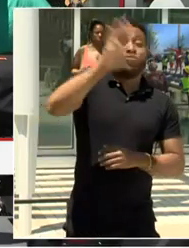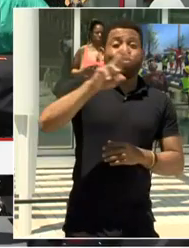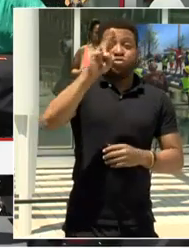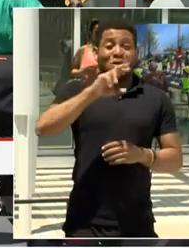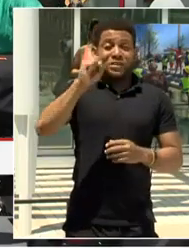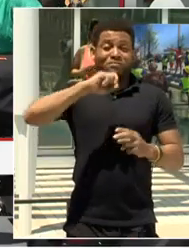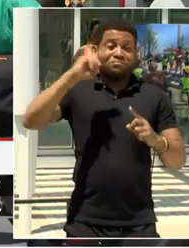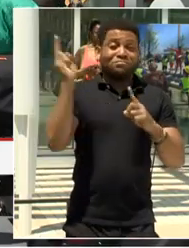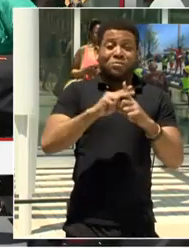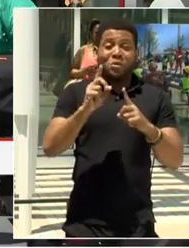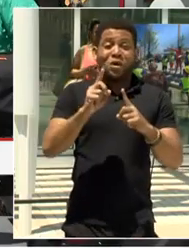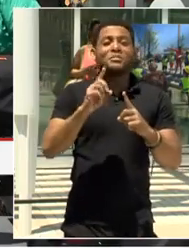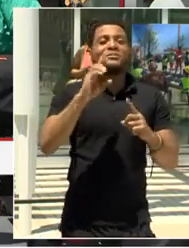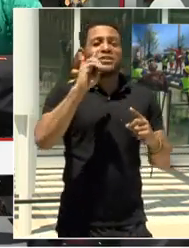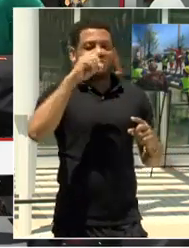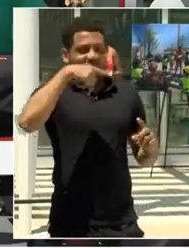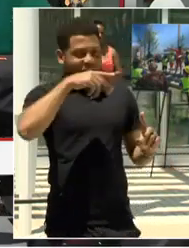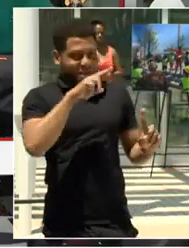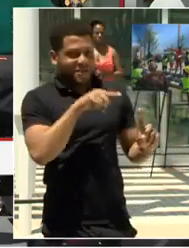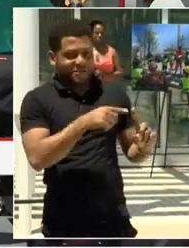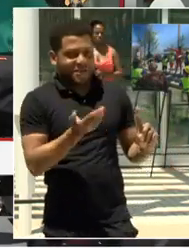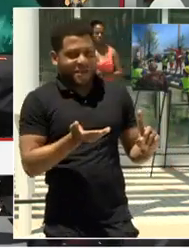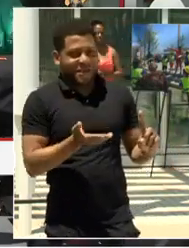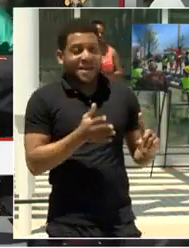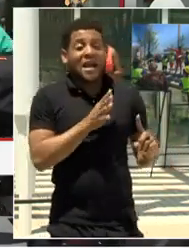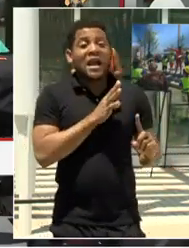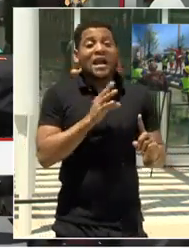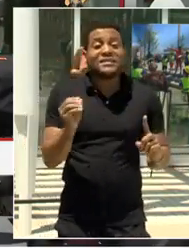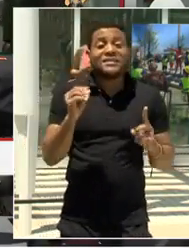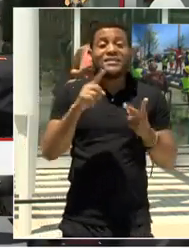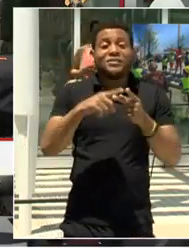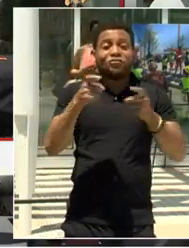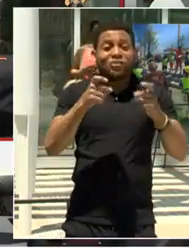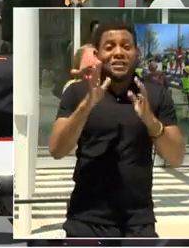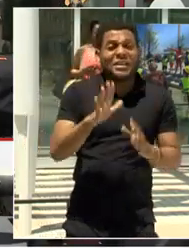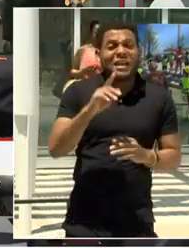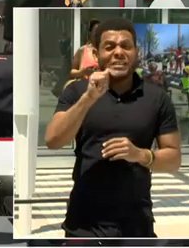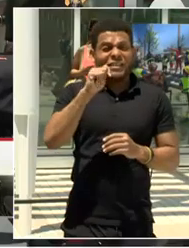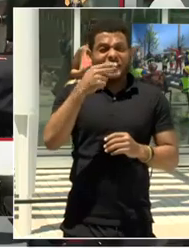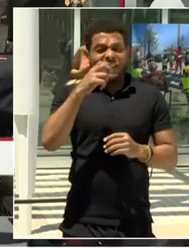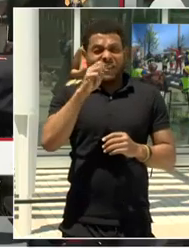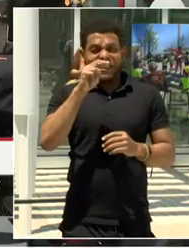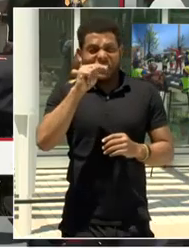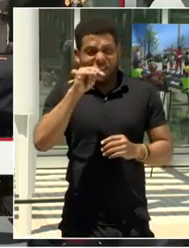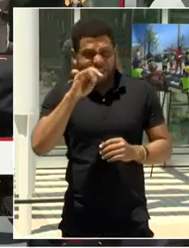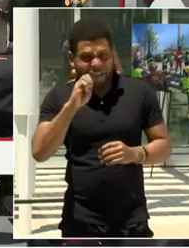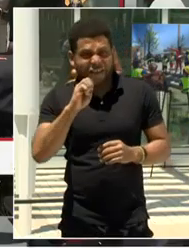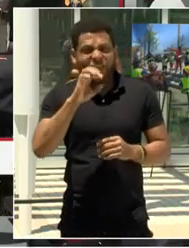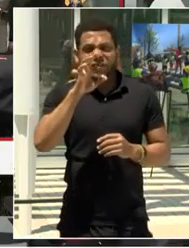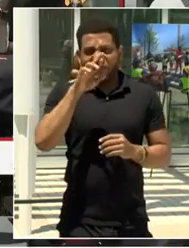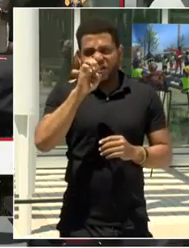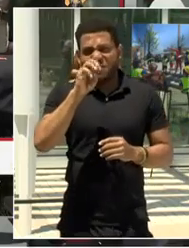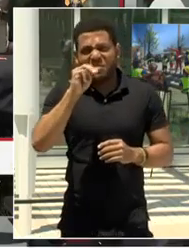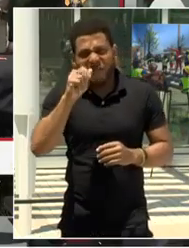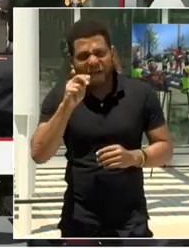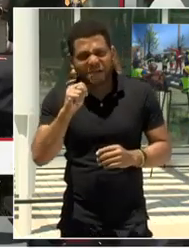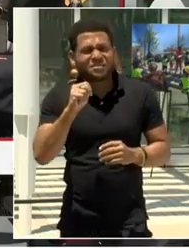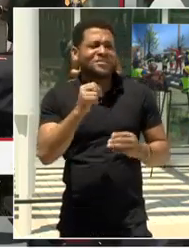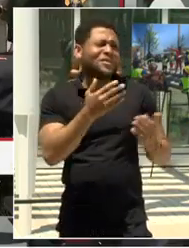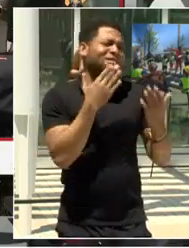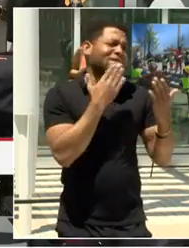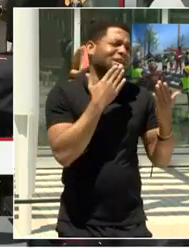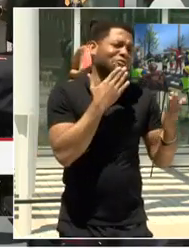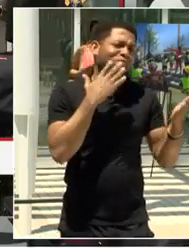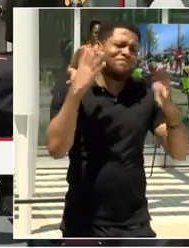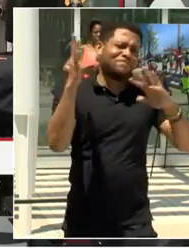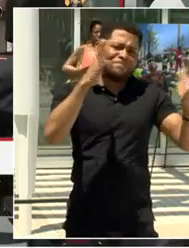And Director Thinny Freeman, we thank you for all that you've done for us as well. And so with that, we're going to